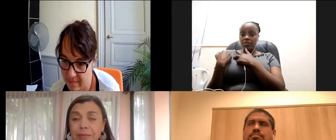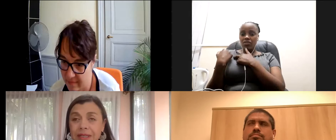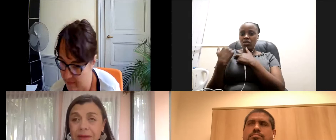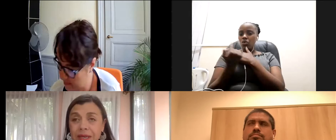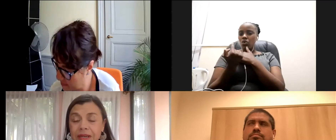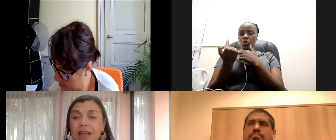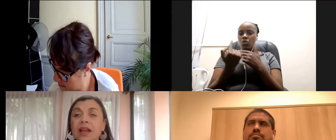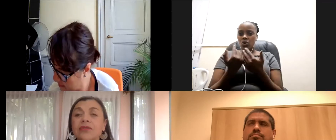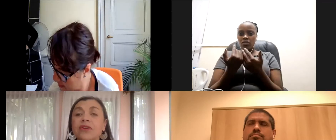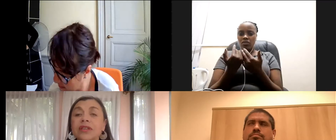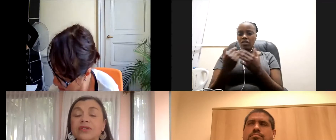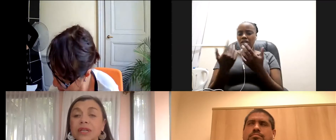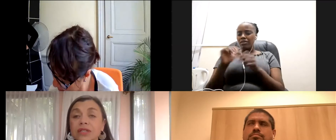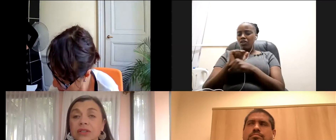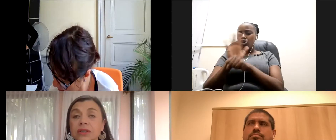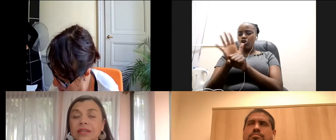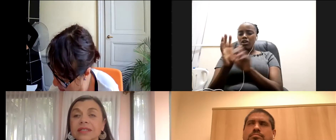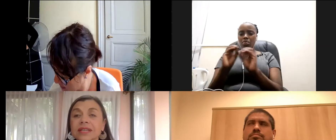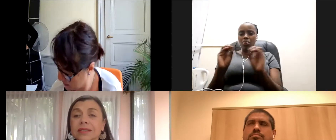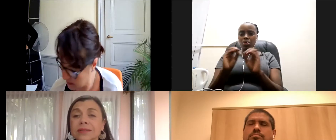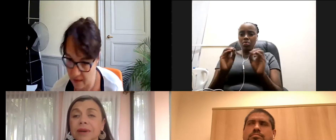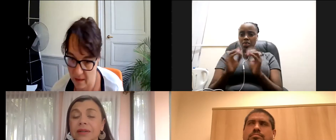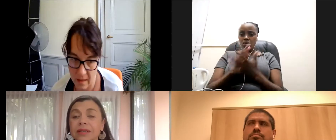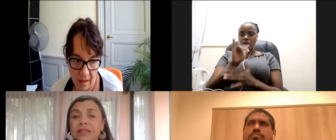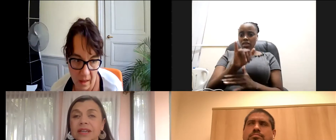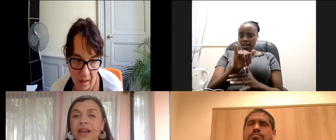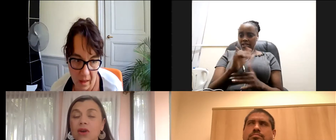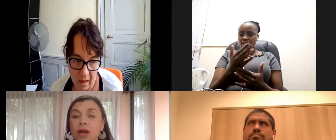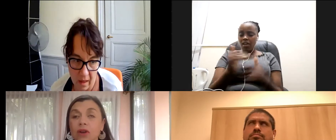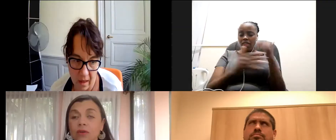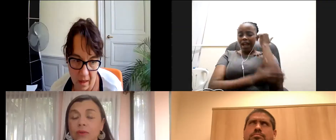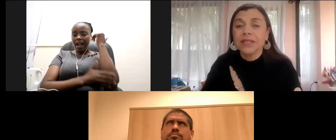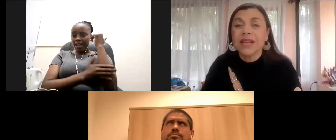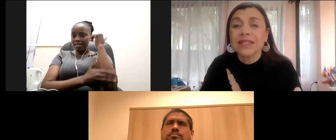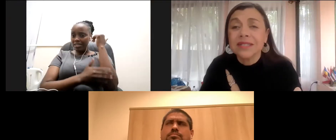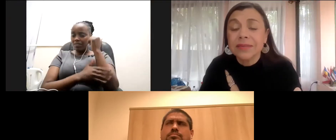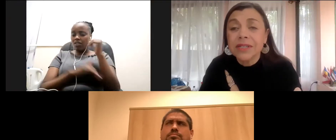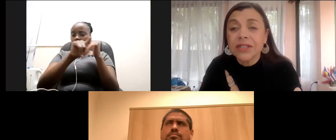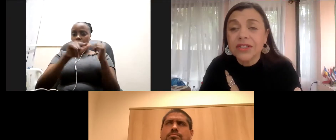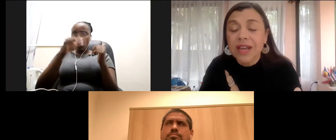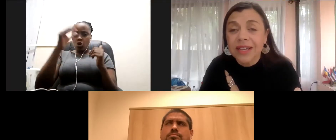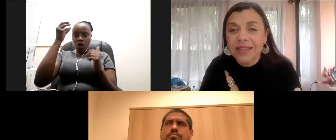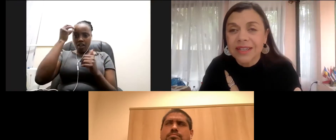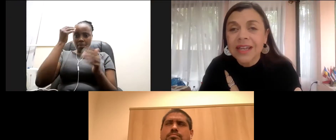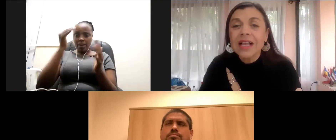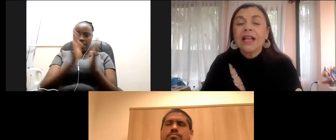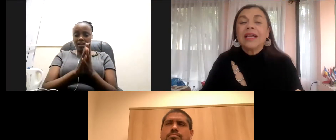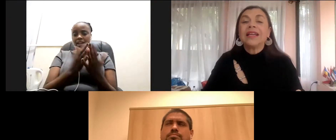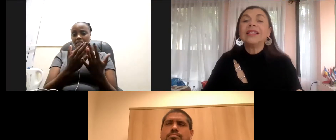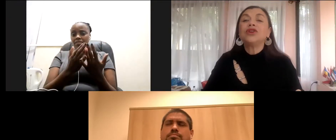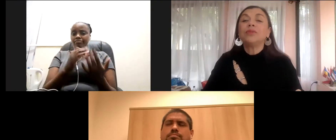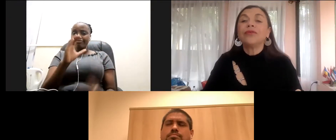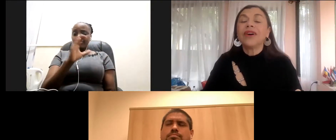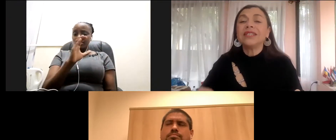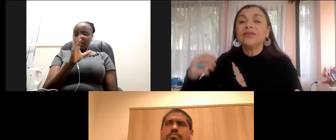by the pandemic. For this reason, states, parties, local governments, and civil society